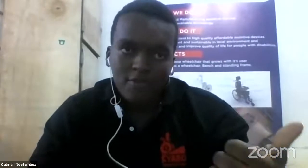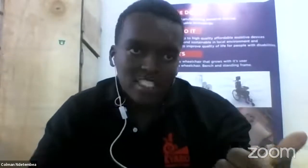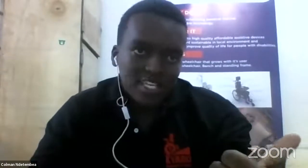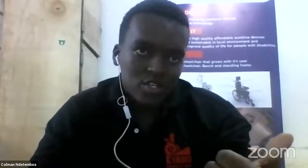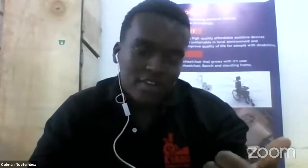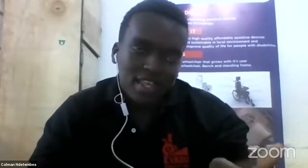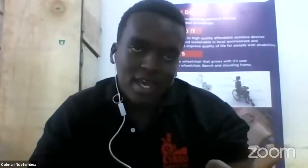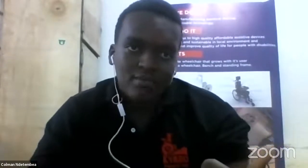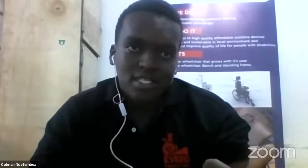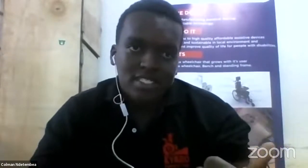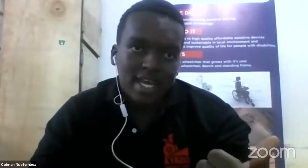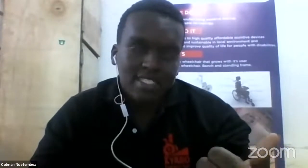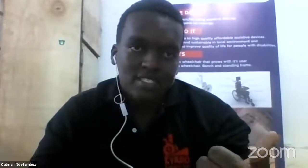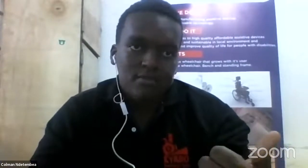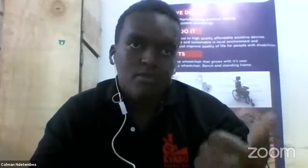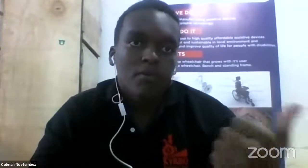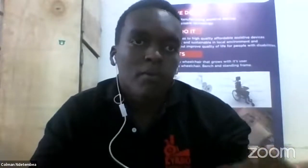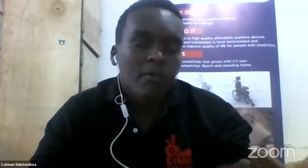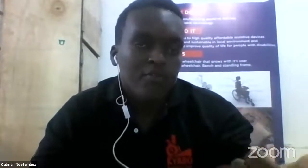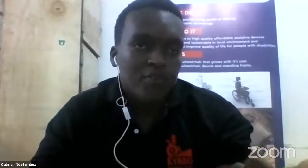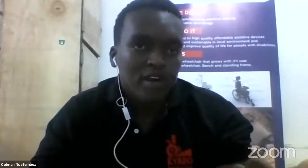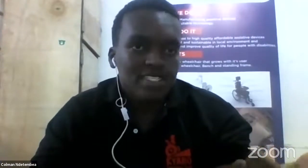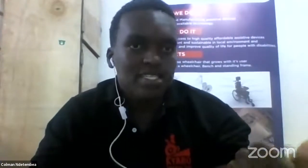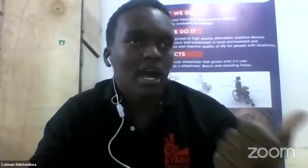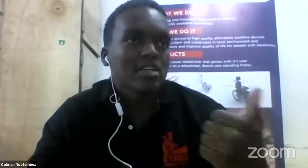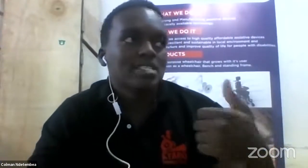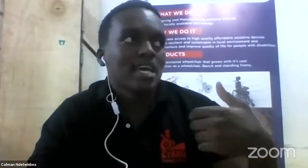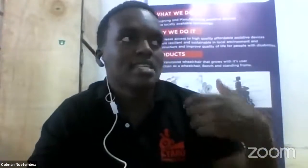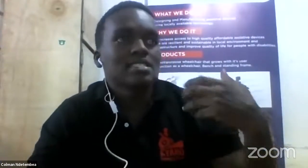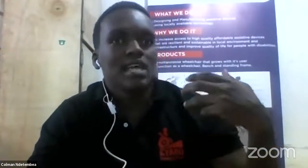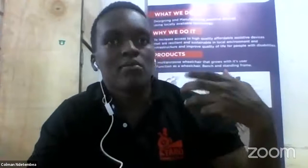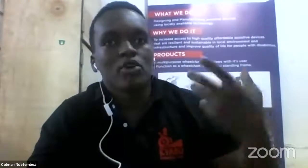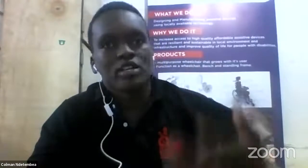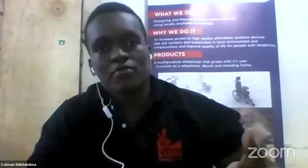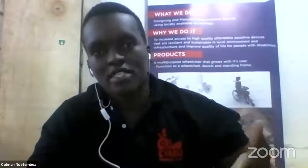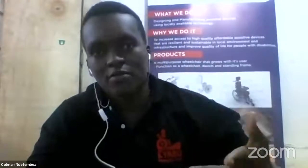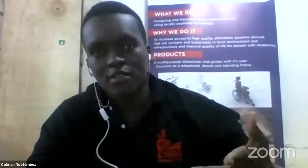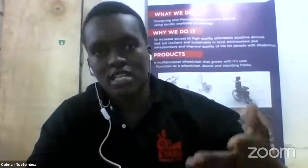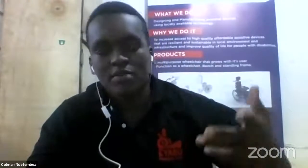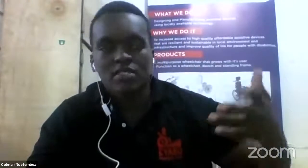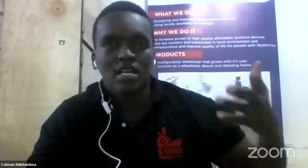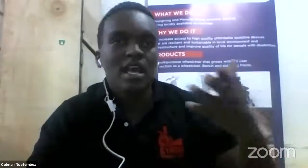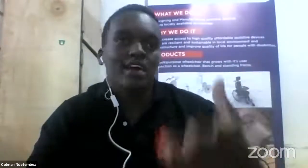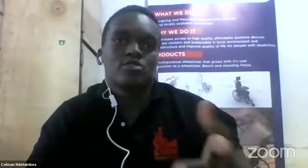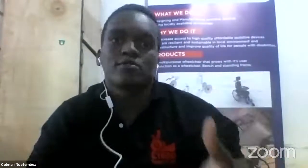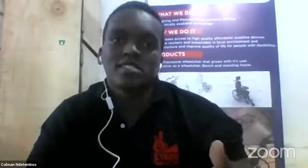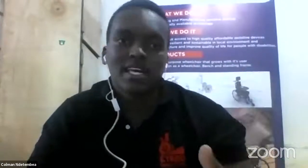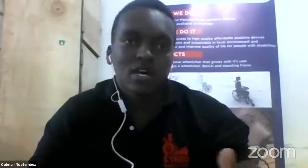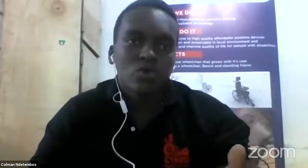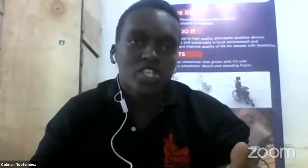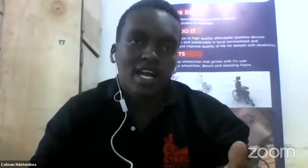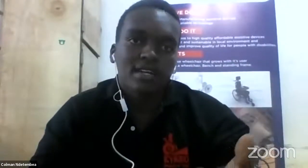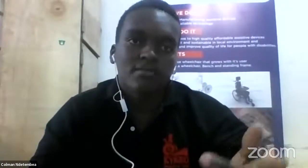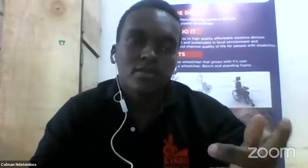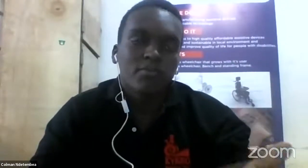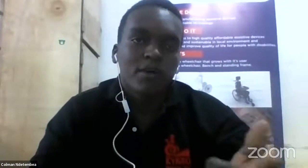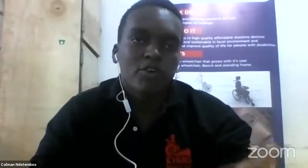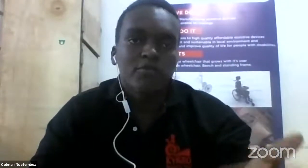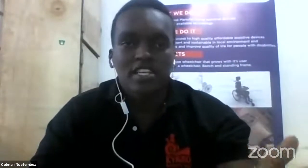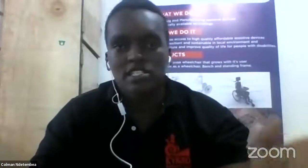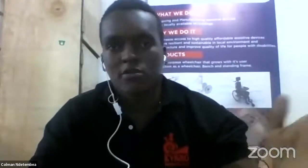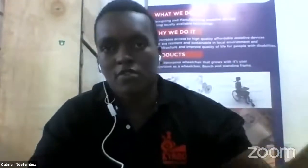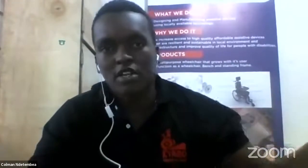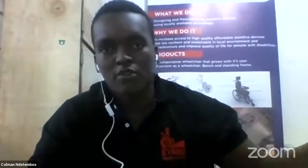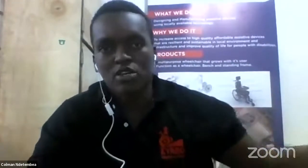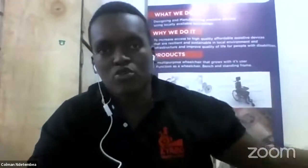our advantage over them is that, first, our designs are more innovative in terms, as you have seen, that our wheelchair can